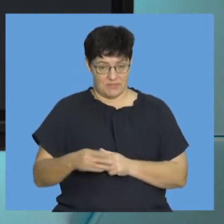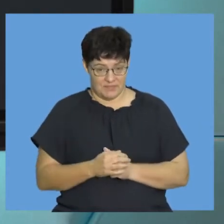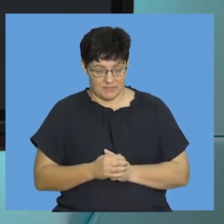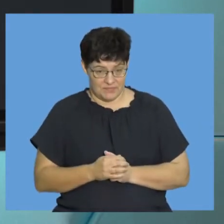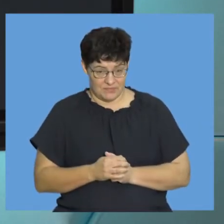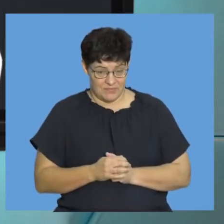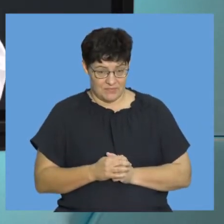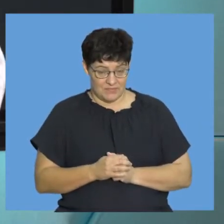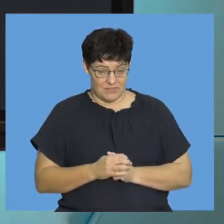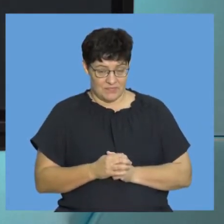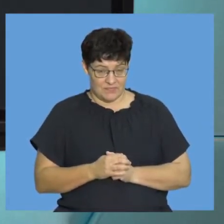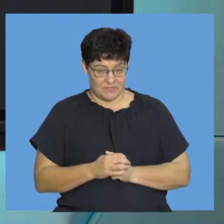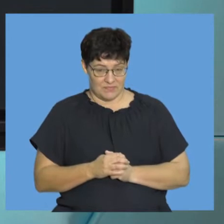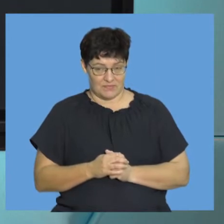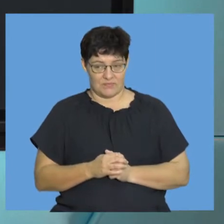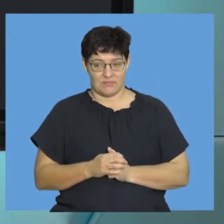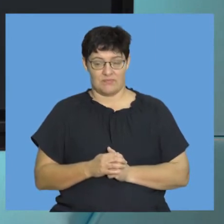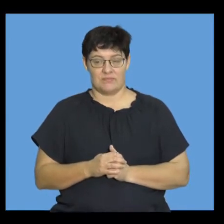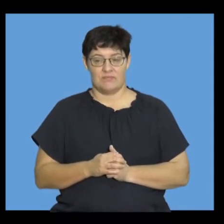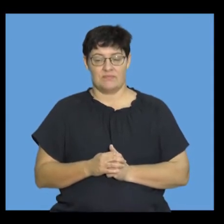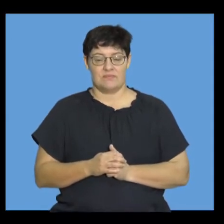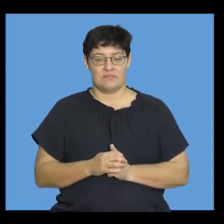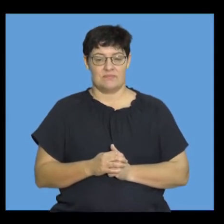out, we can now move on.